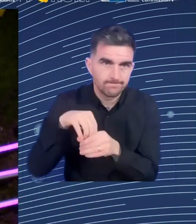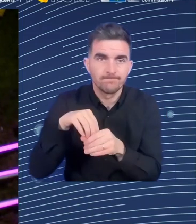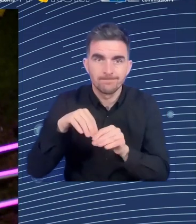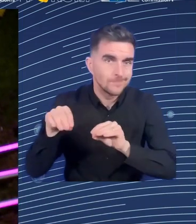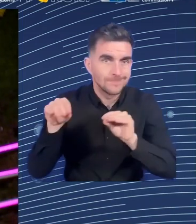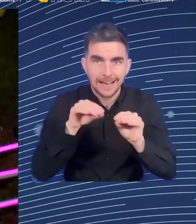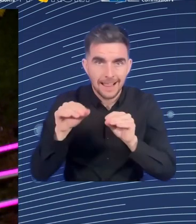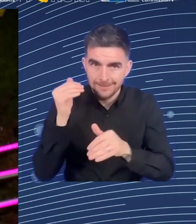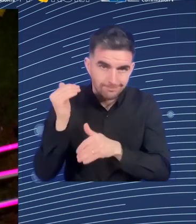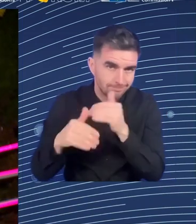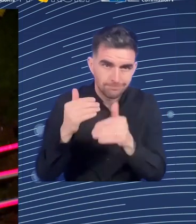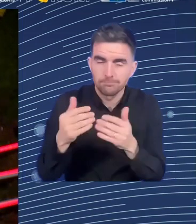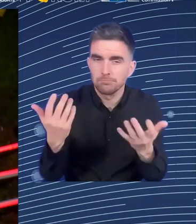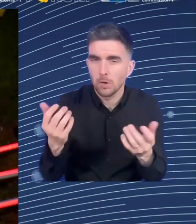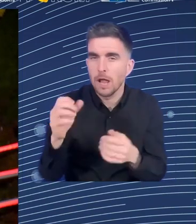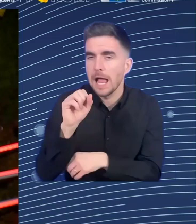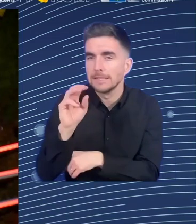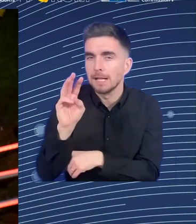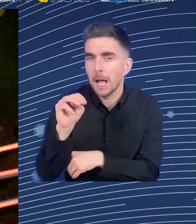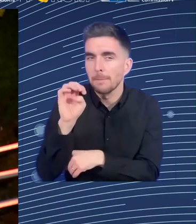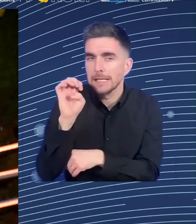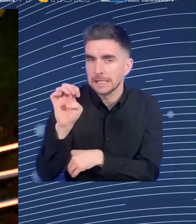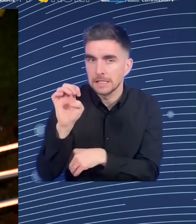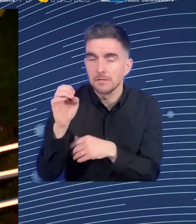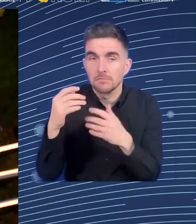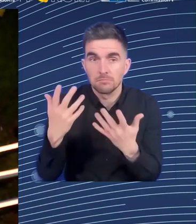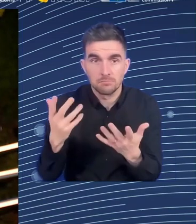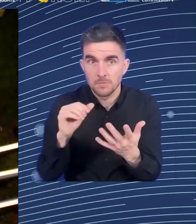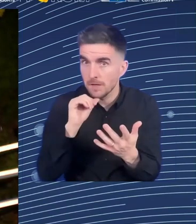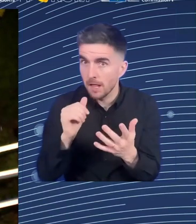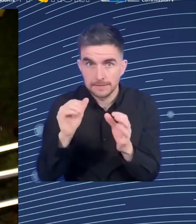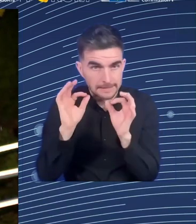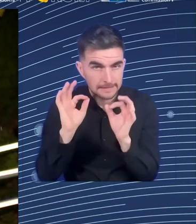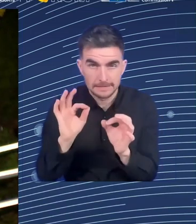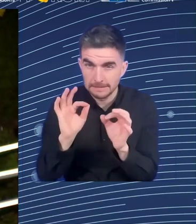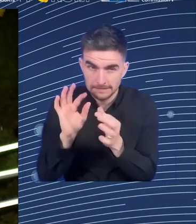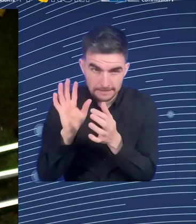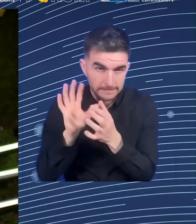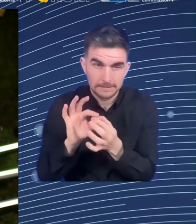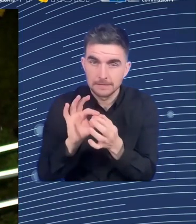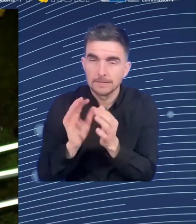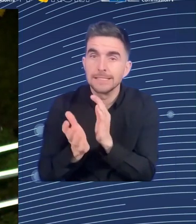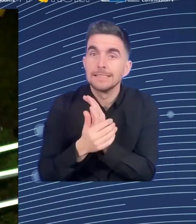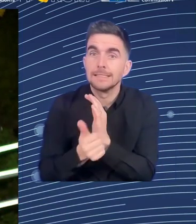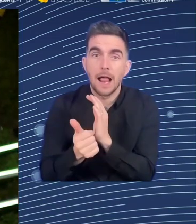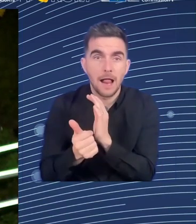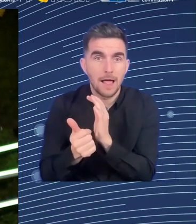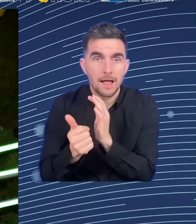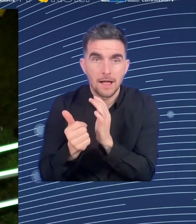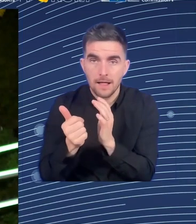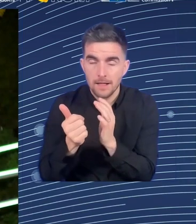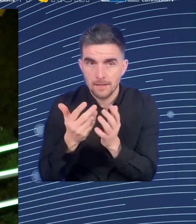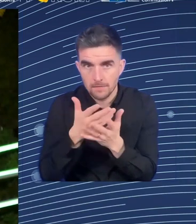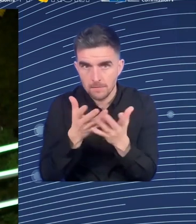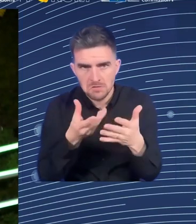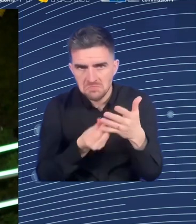skill shortage, they're more exposed to all these inefficiencies of institutions, of labor market imperfections, and this could